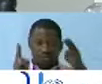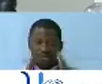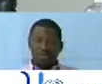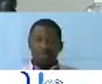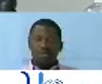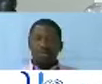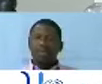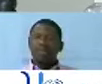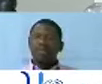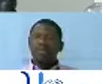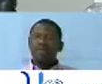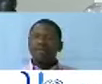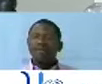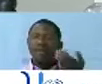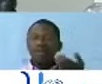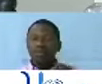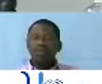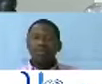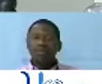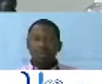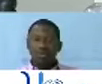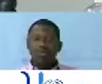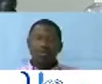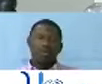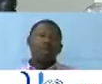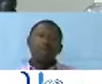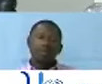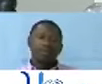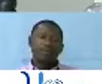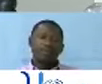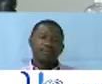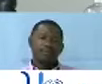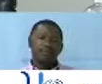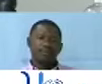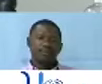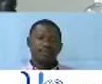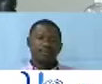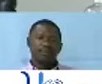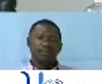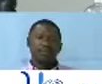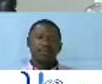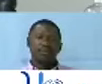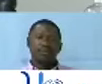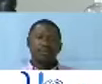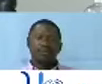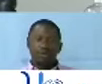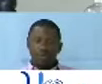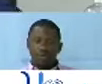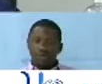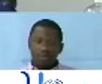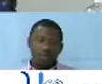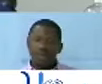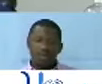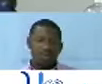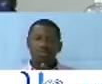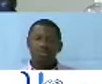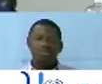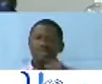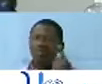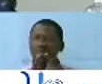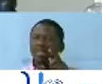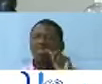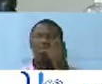It's the foundation of human rights. So human rights is not alien to us.